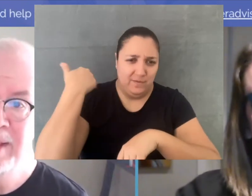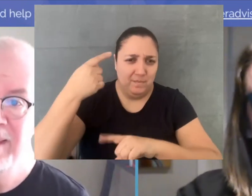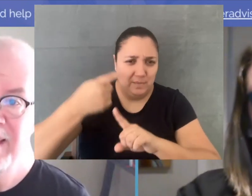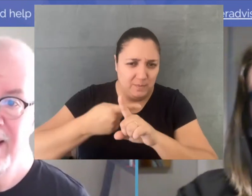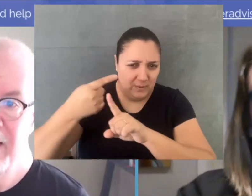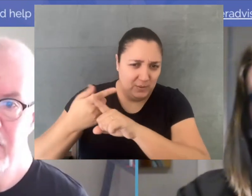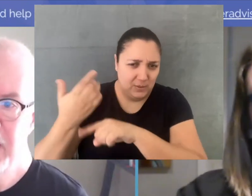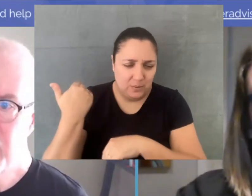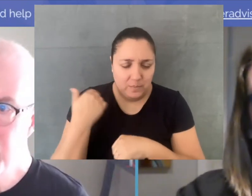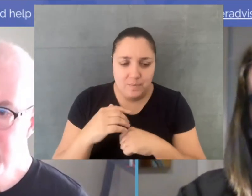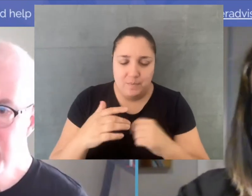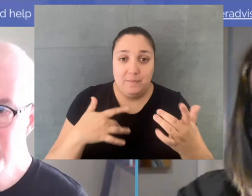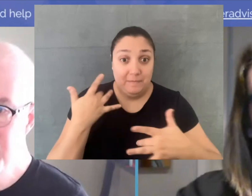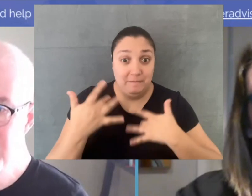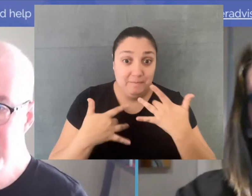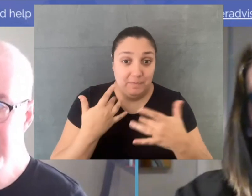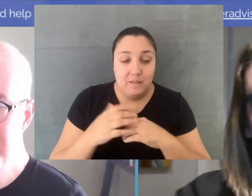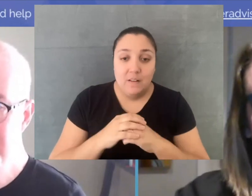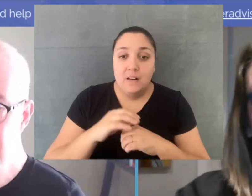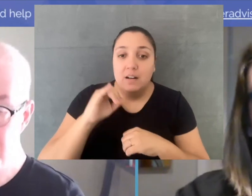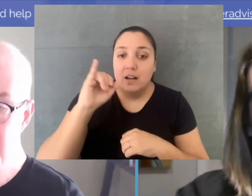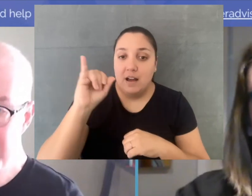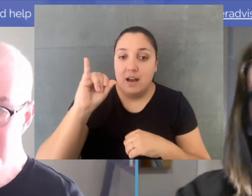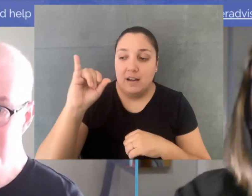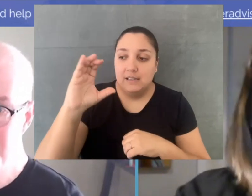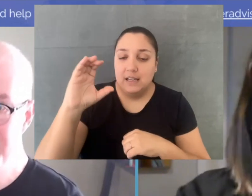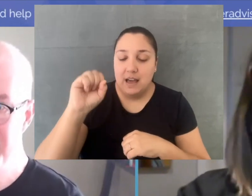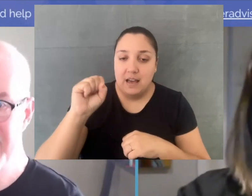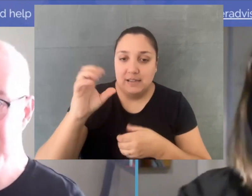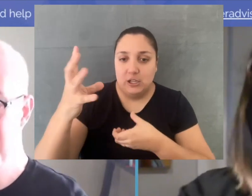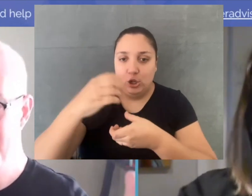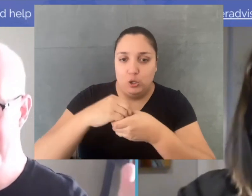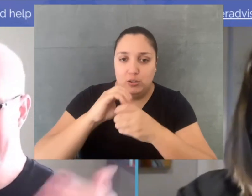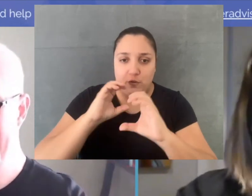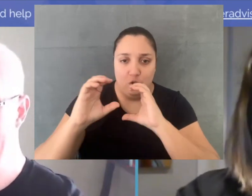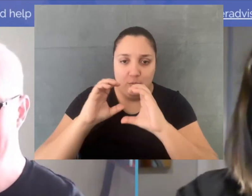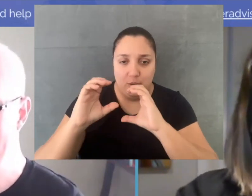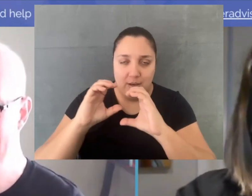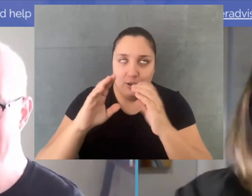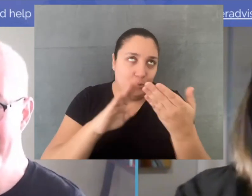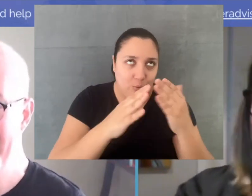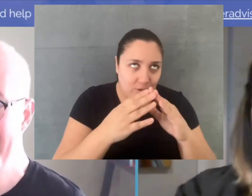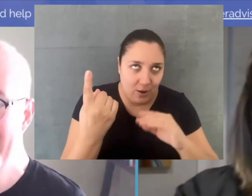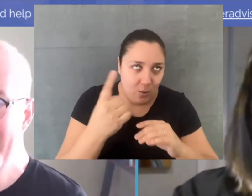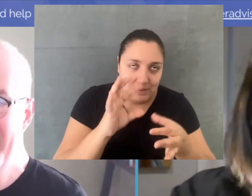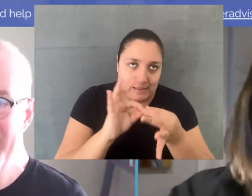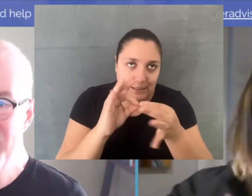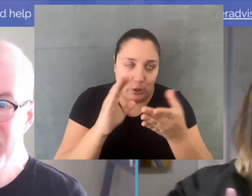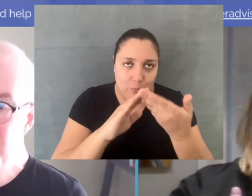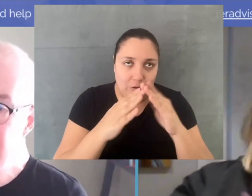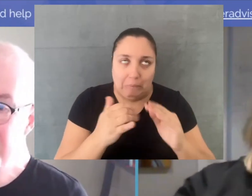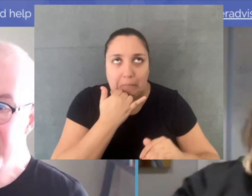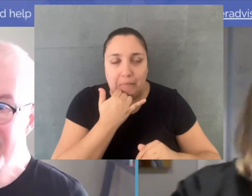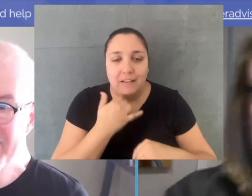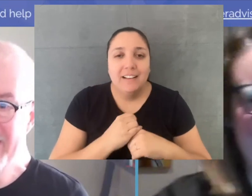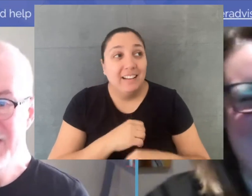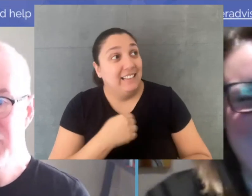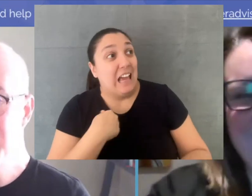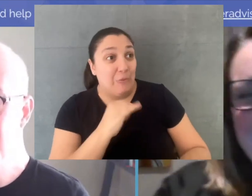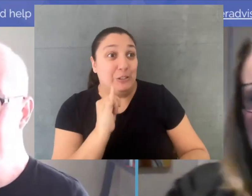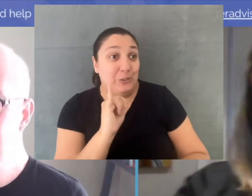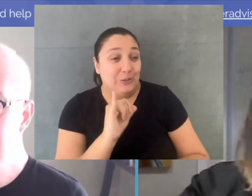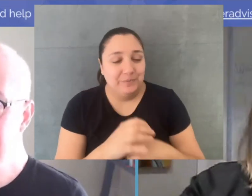do. Inclusive communication services. I put community in everything. Sorry about that. We do too.